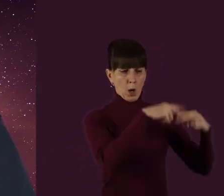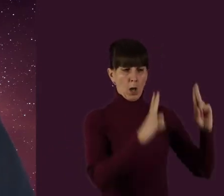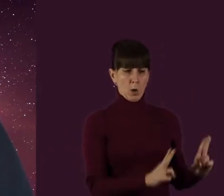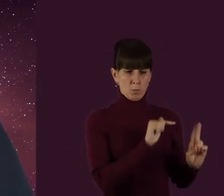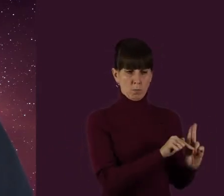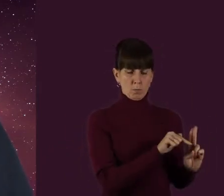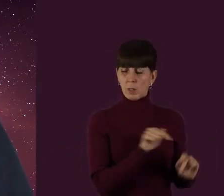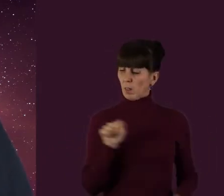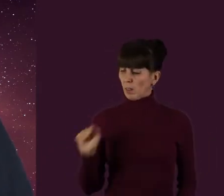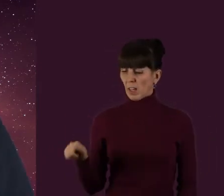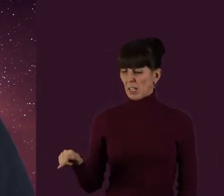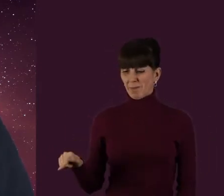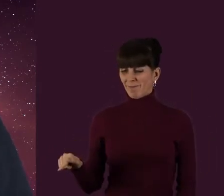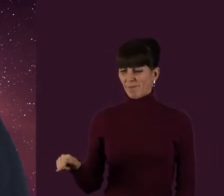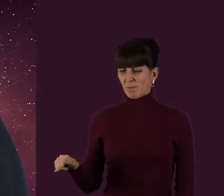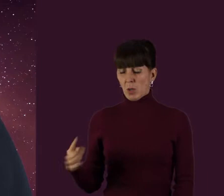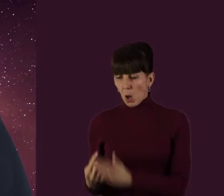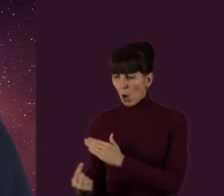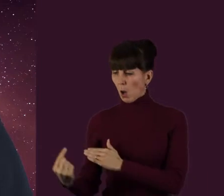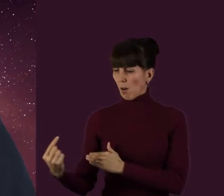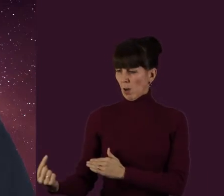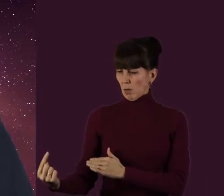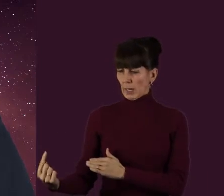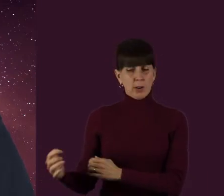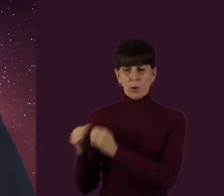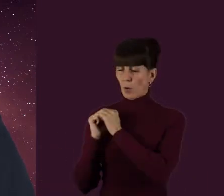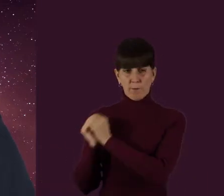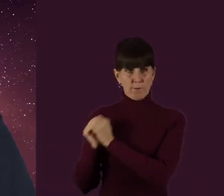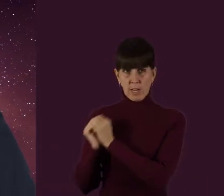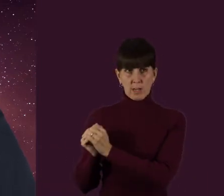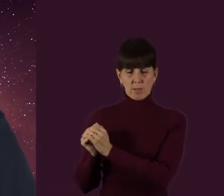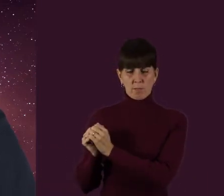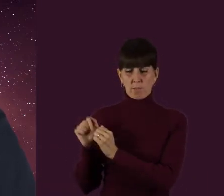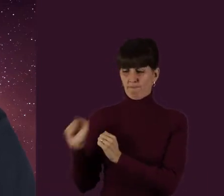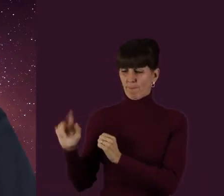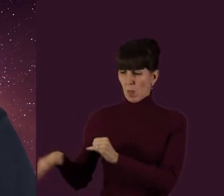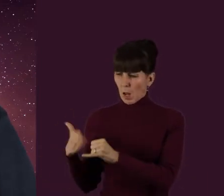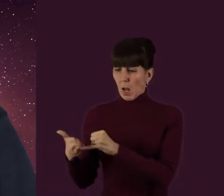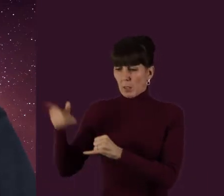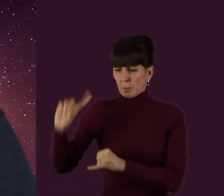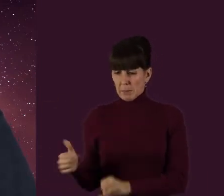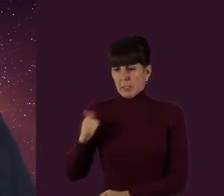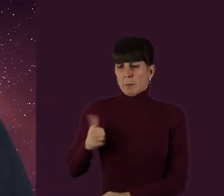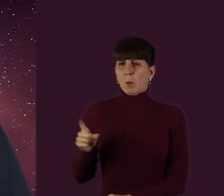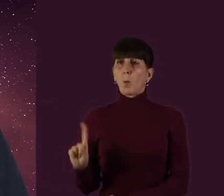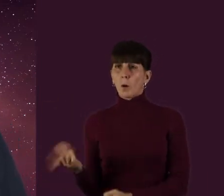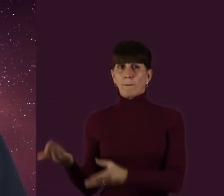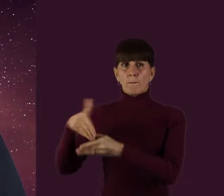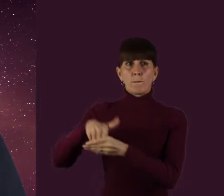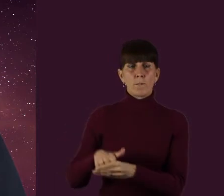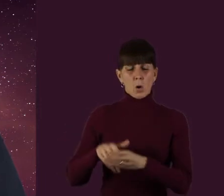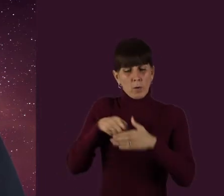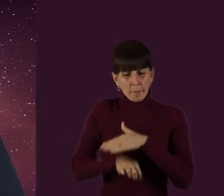were undervalued. They were the last people you would expect to be involved in the birth of Jesus, the Son